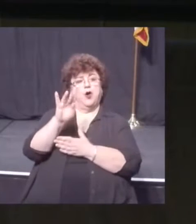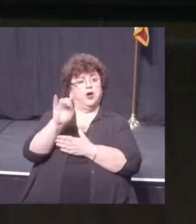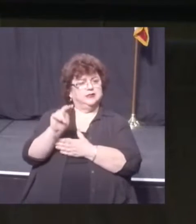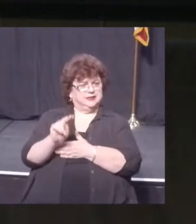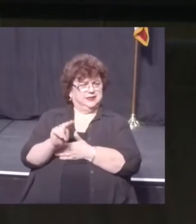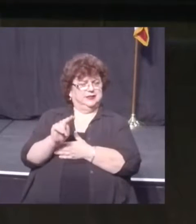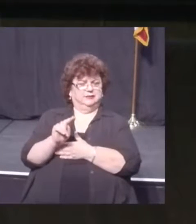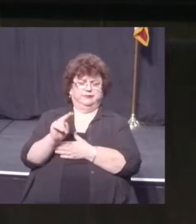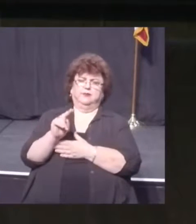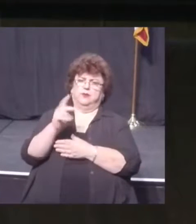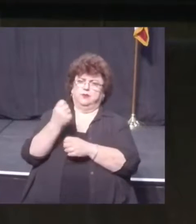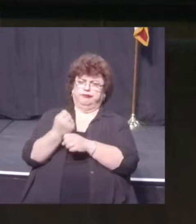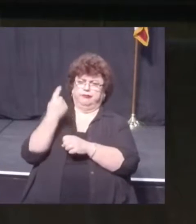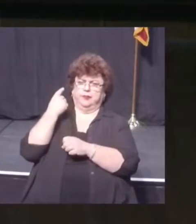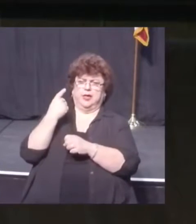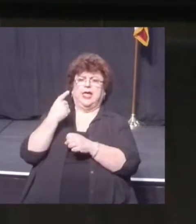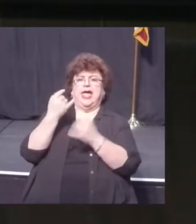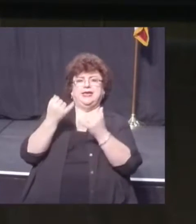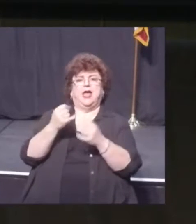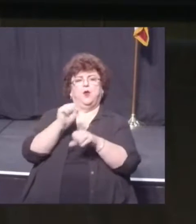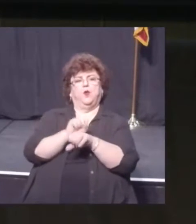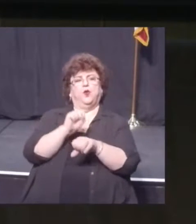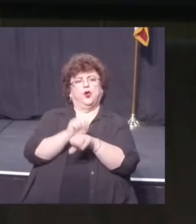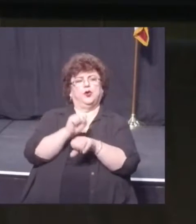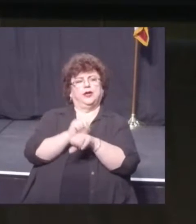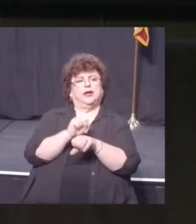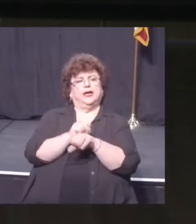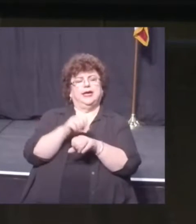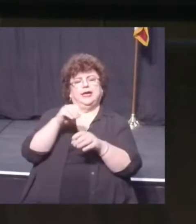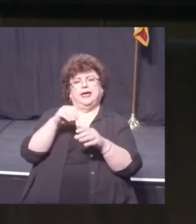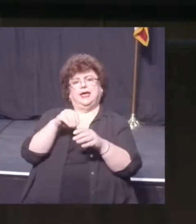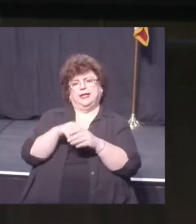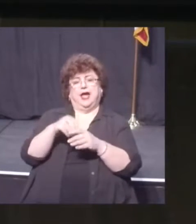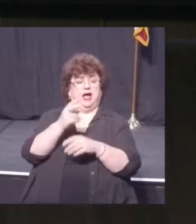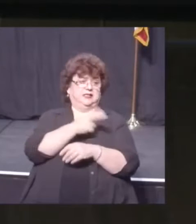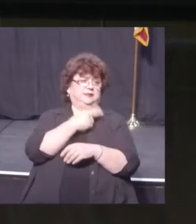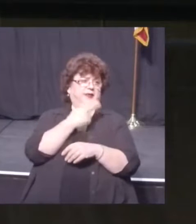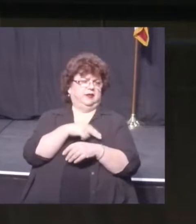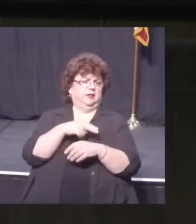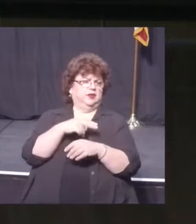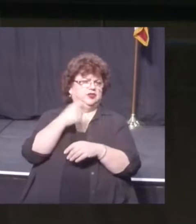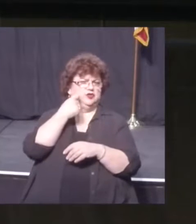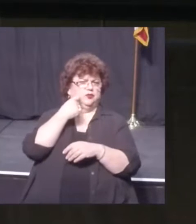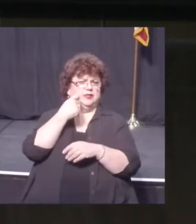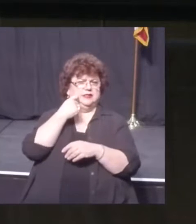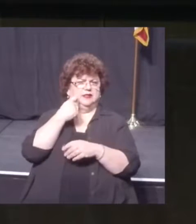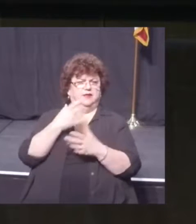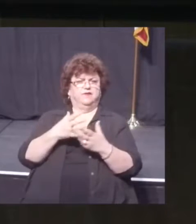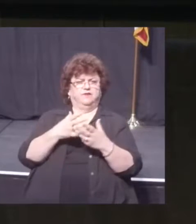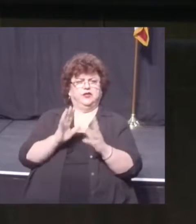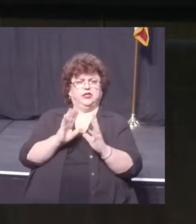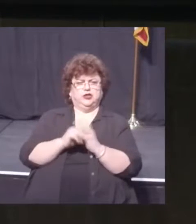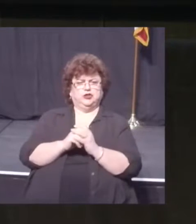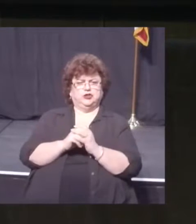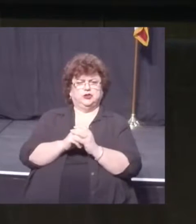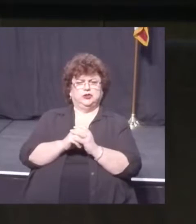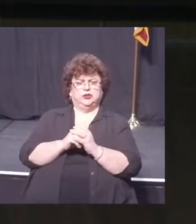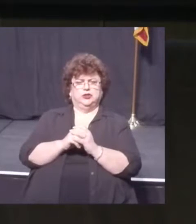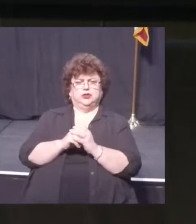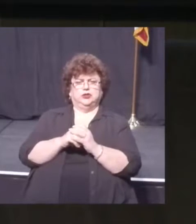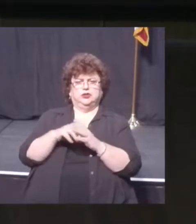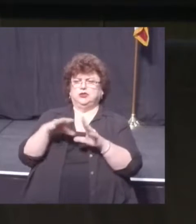working now as a lab manager at Mass General Hospital. She's actually just finished the MCATs. She took them all